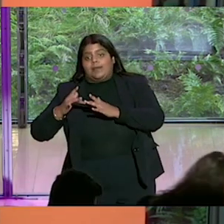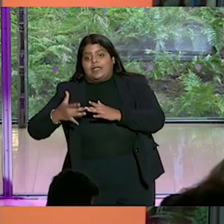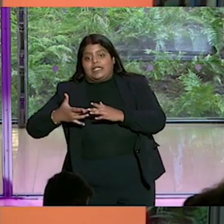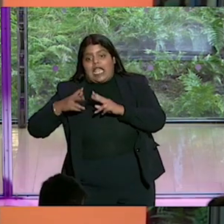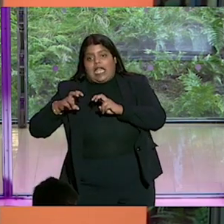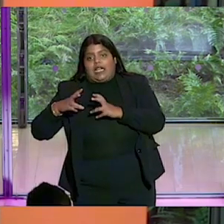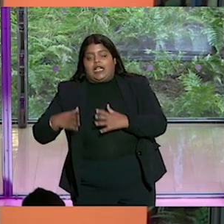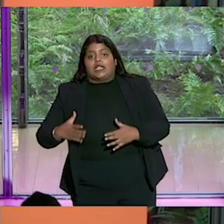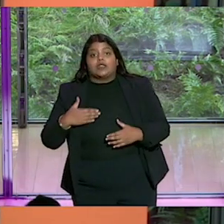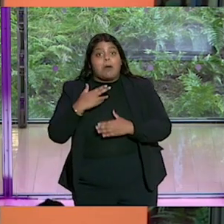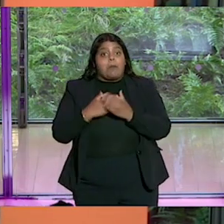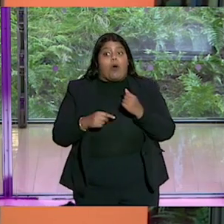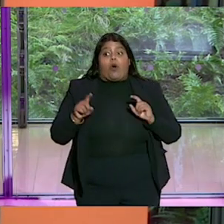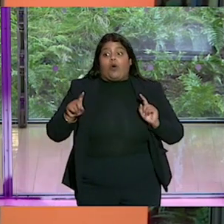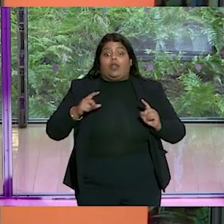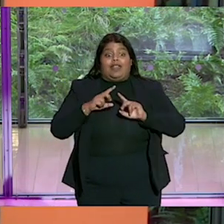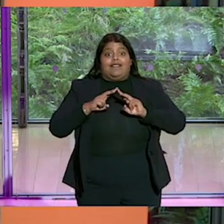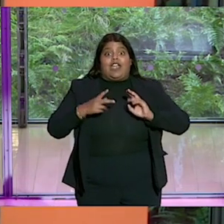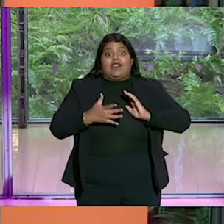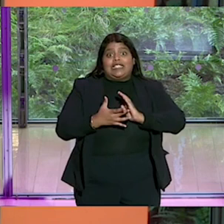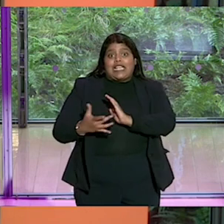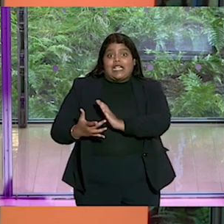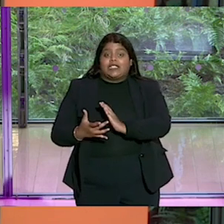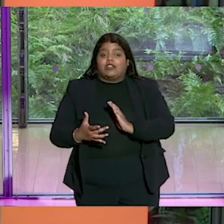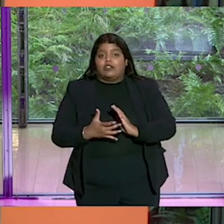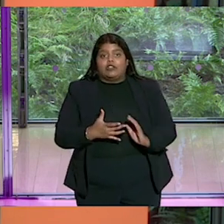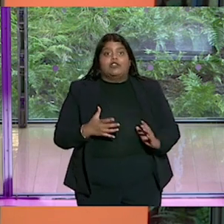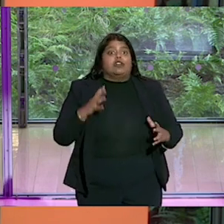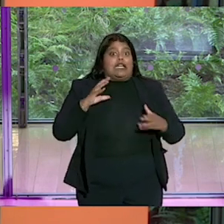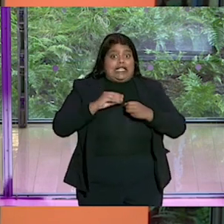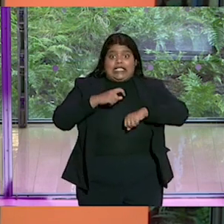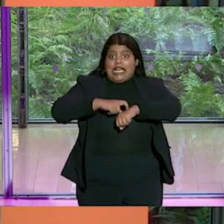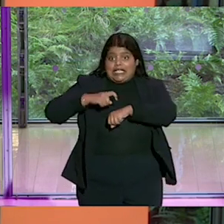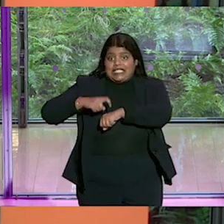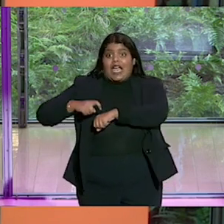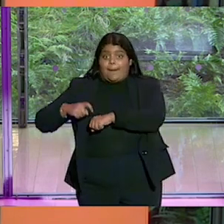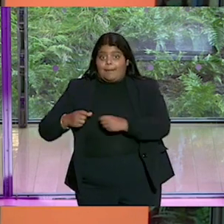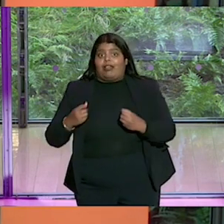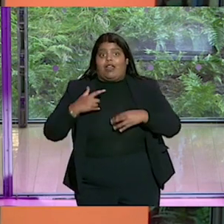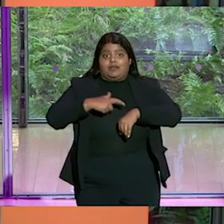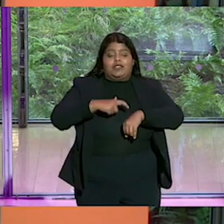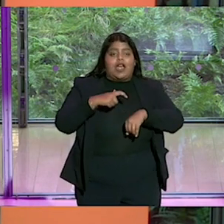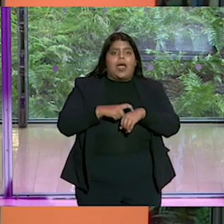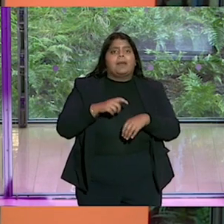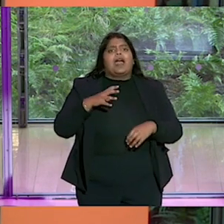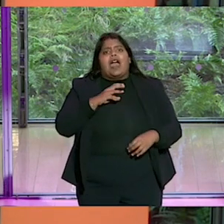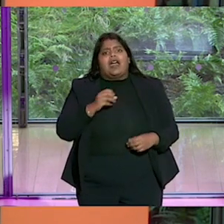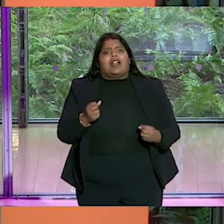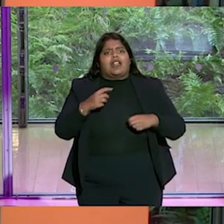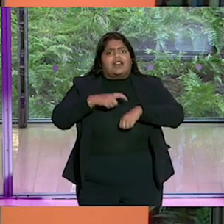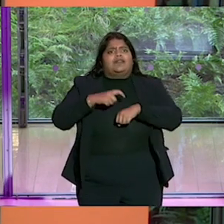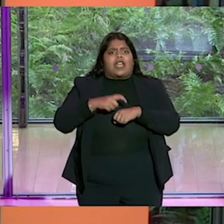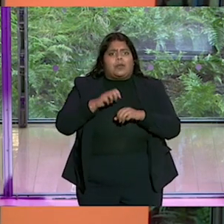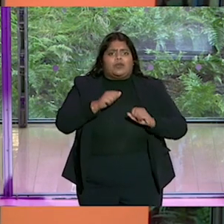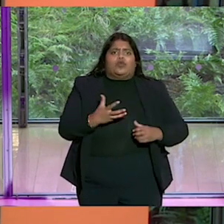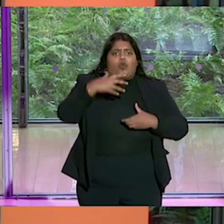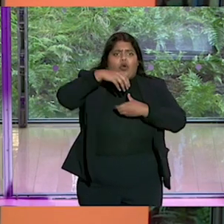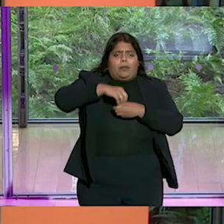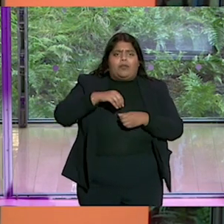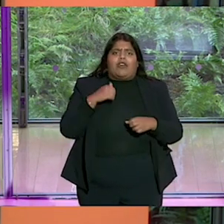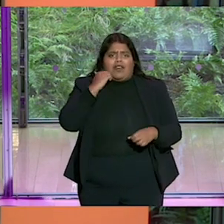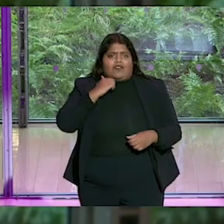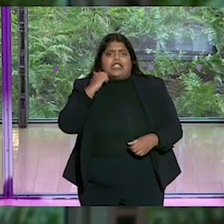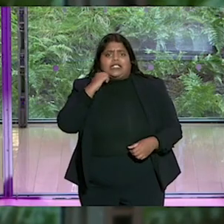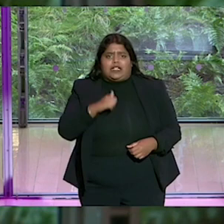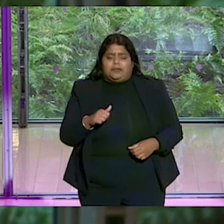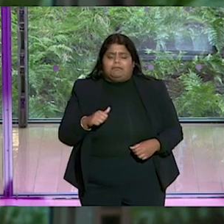take time to feel proficient in, and both can take time to incorporate into your day-to-day.